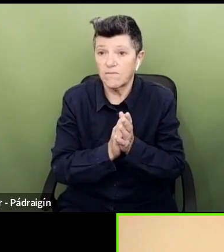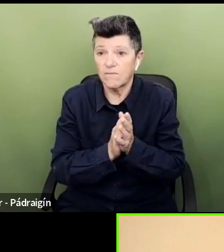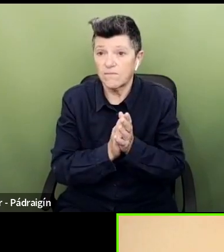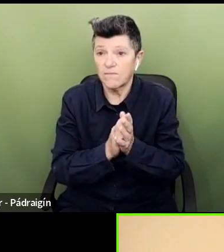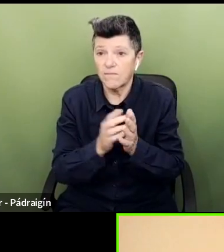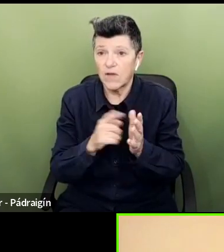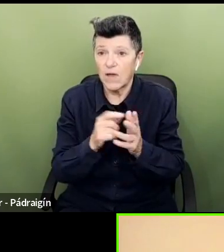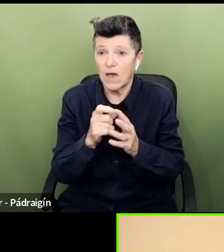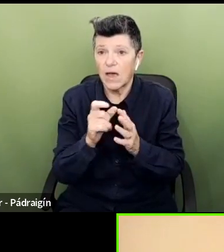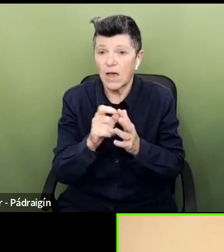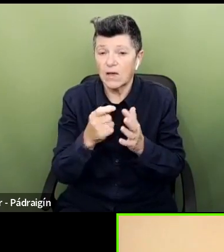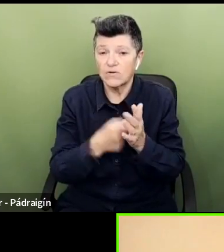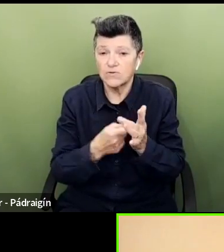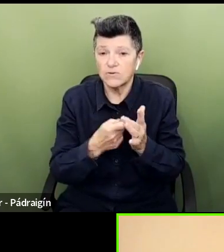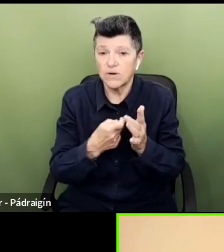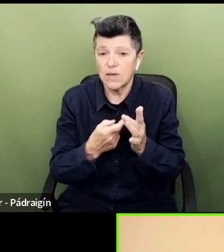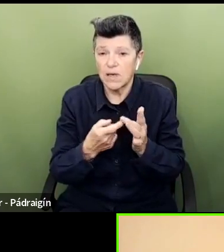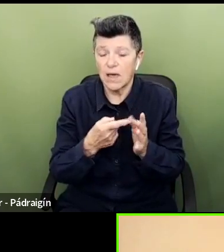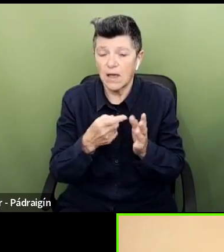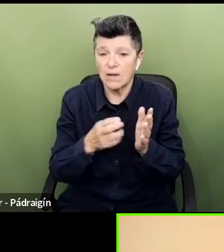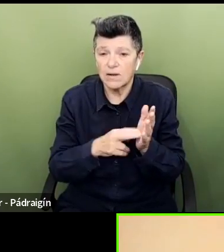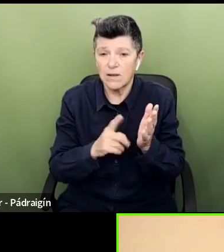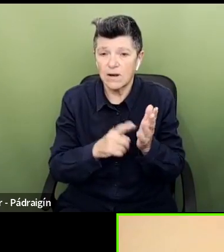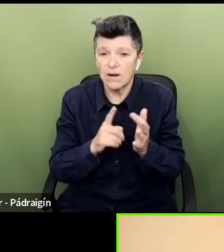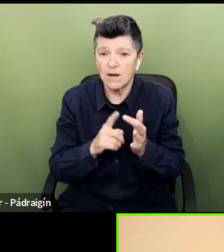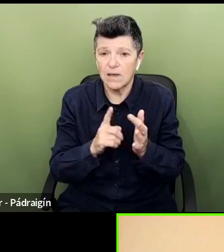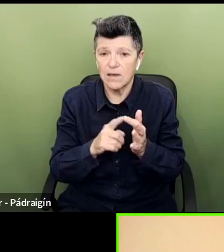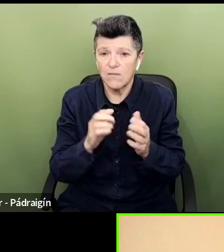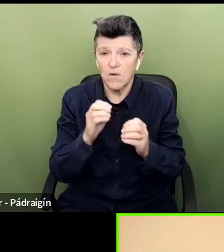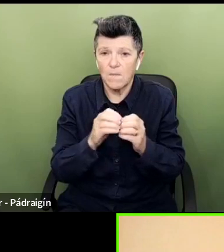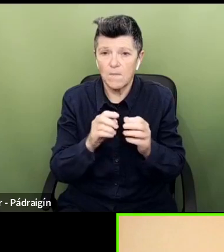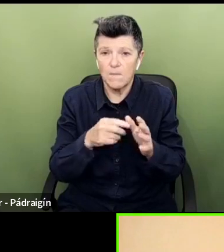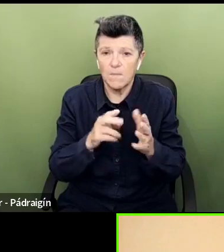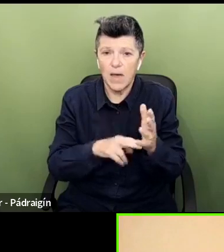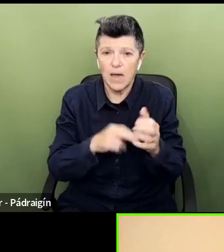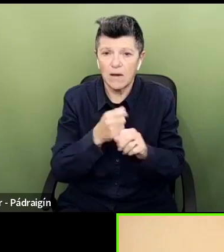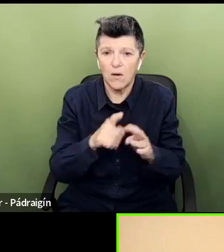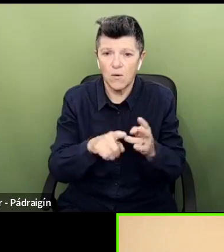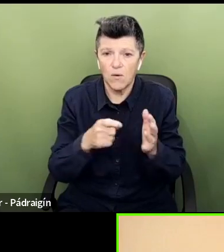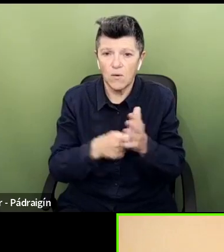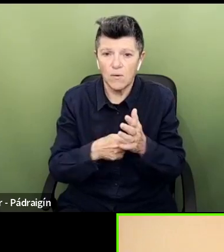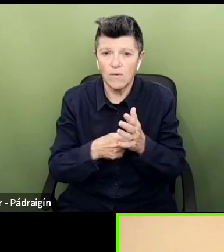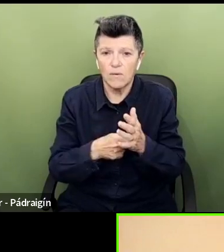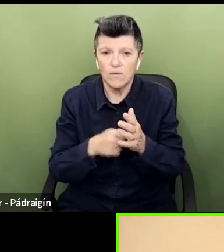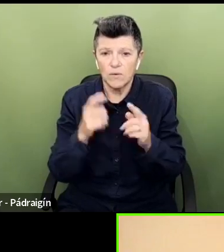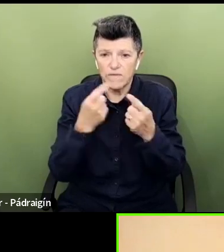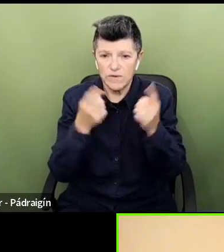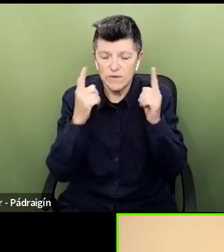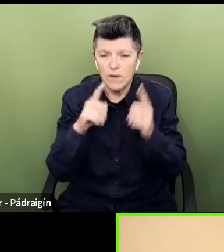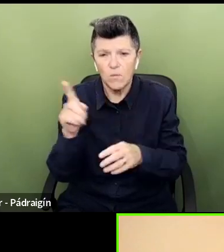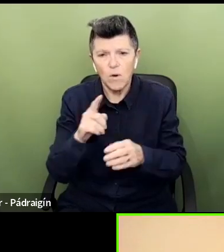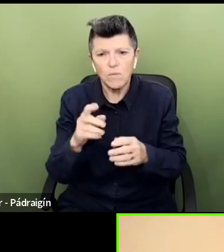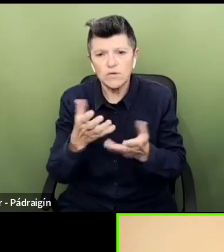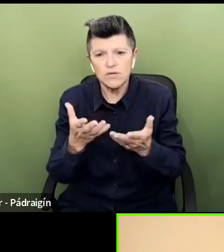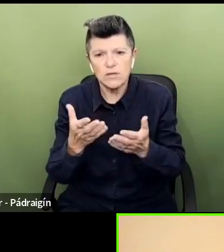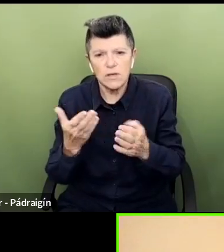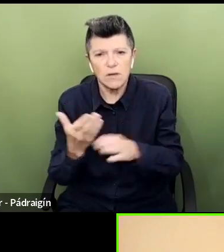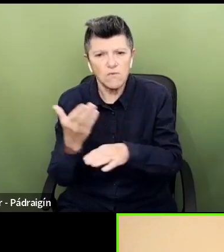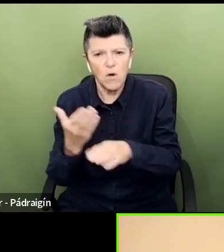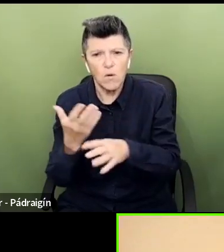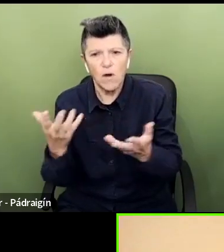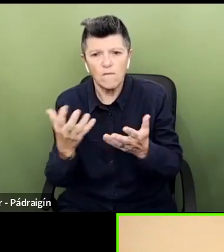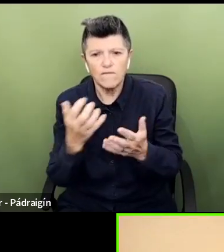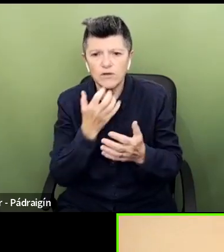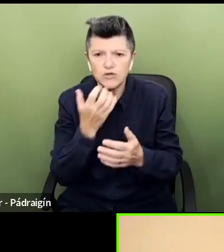of Bangor University. What was the role of the Jewish community during the period of time? And that's, a great